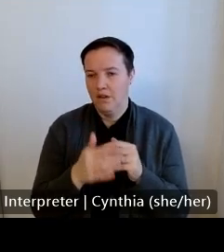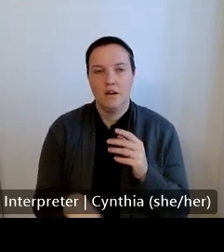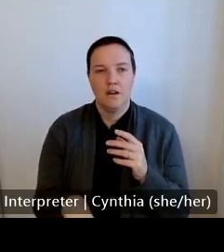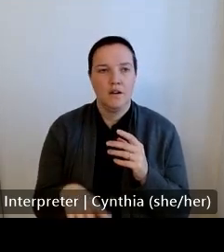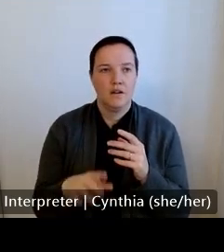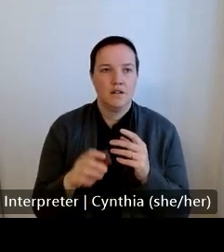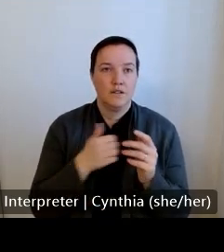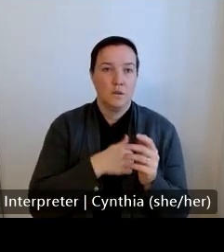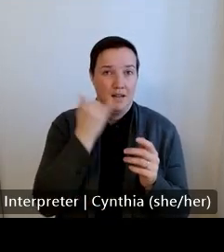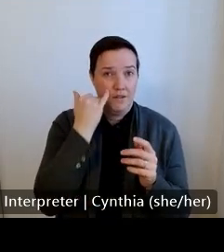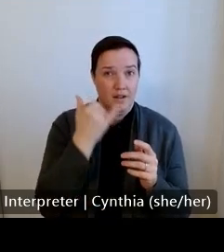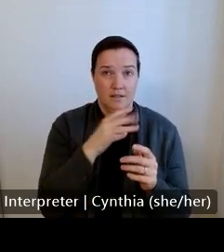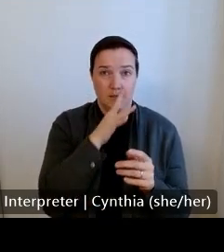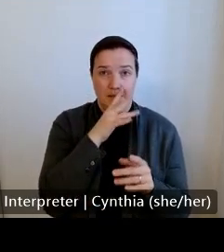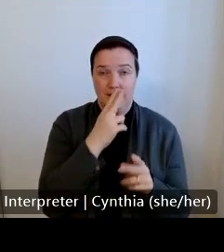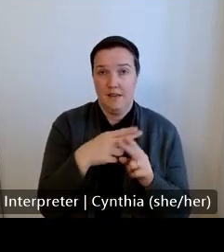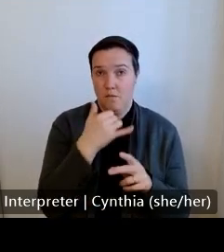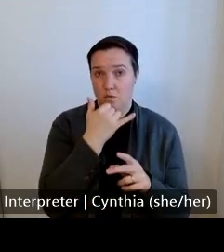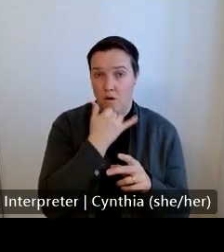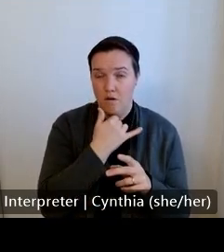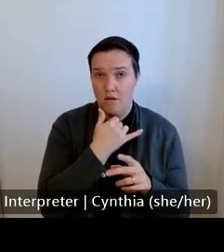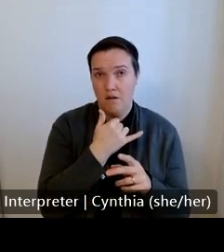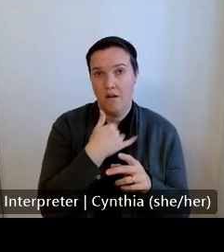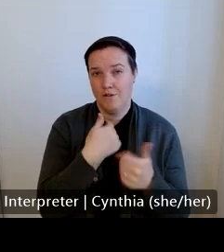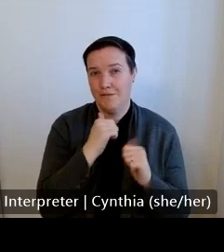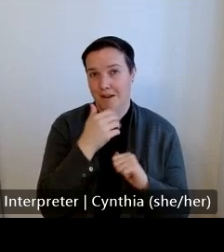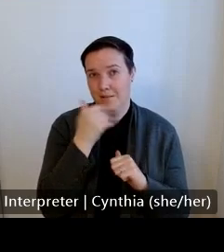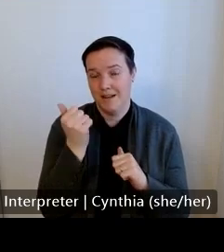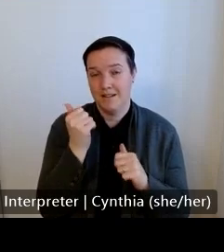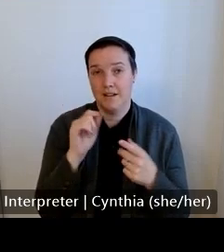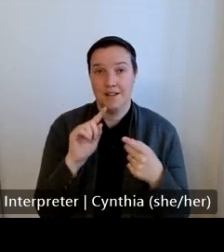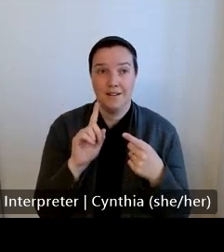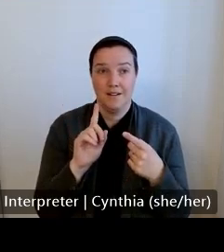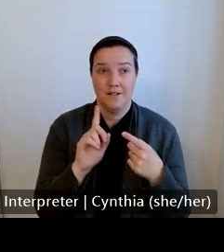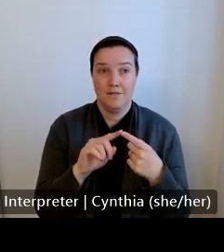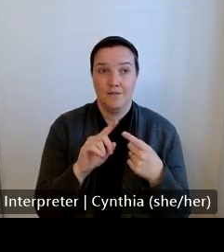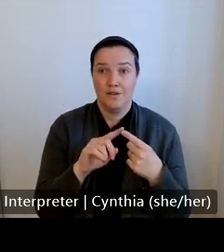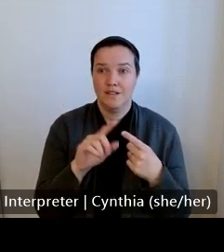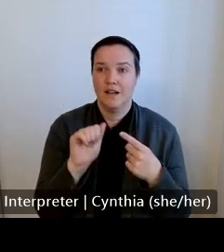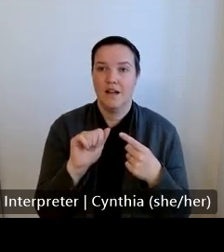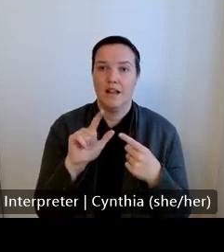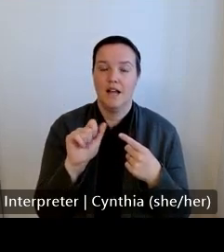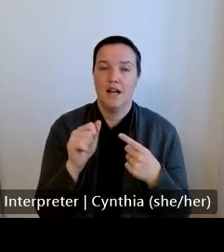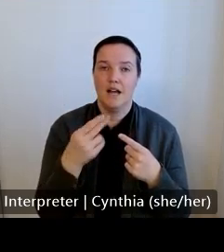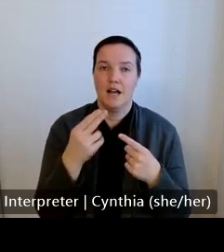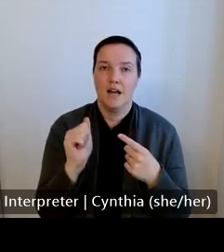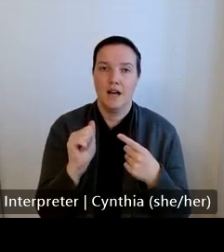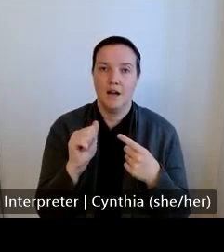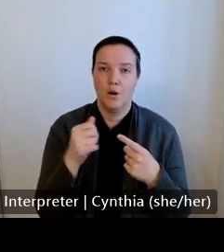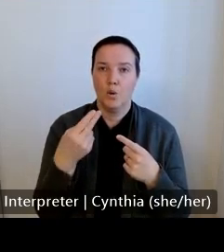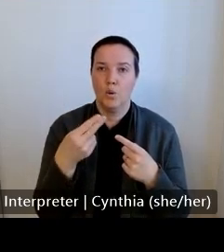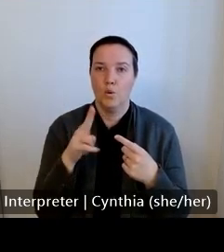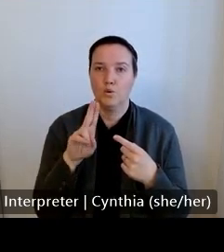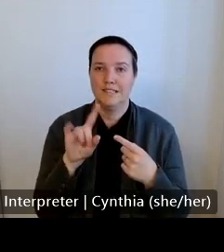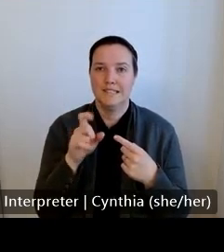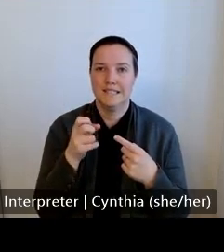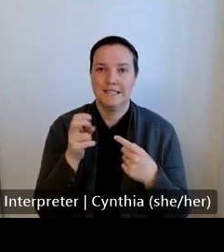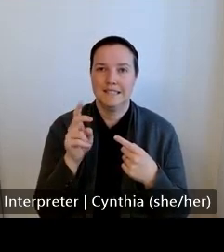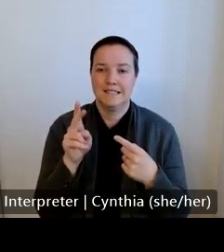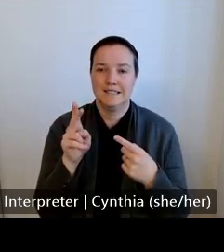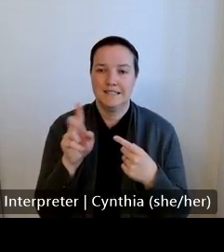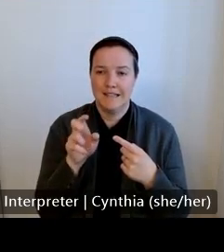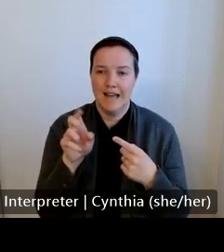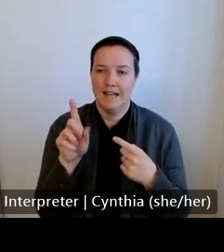Sorry if I don't say your name 100% correctly. I'll do my best here. So Alaha Huzinzada has won one